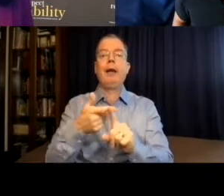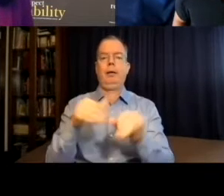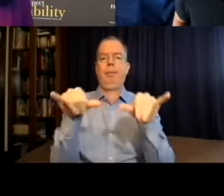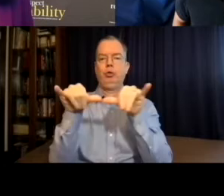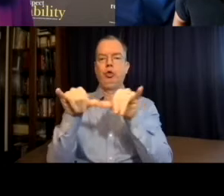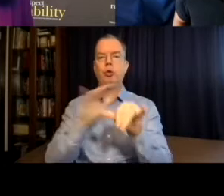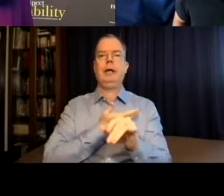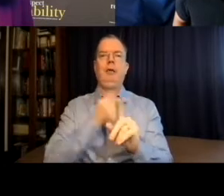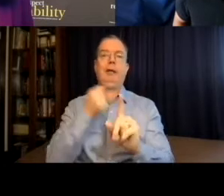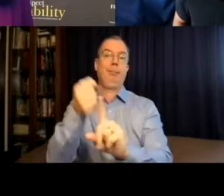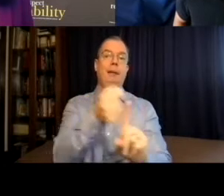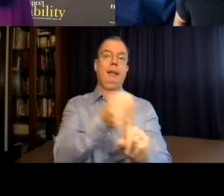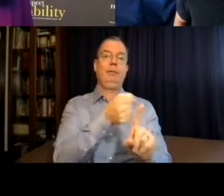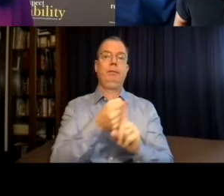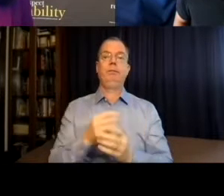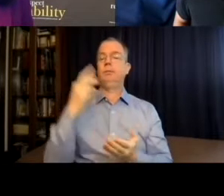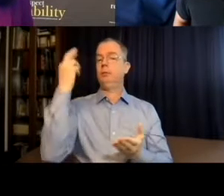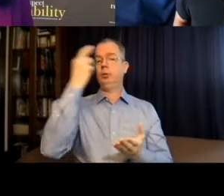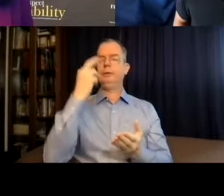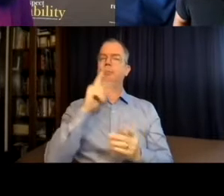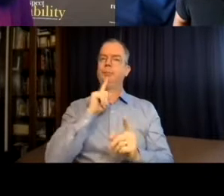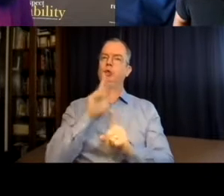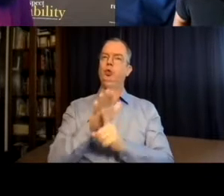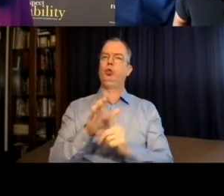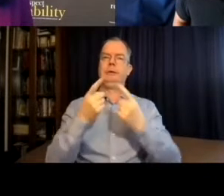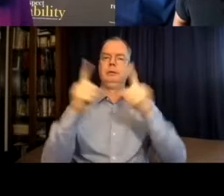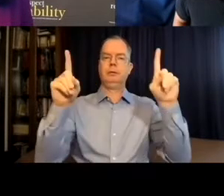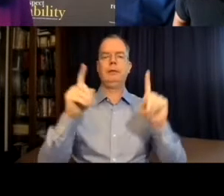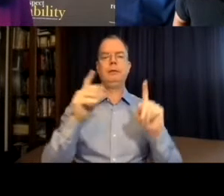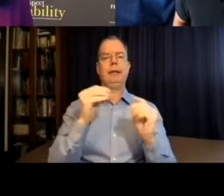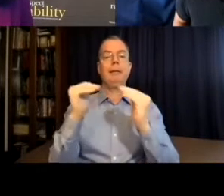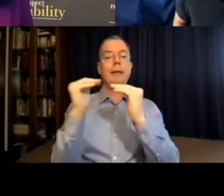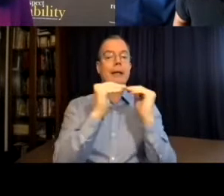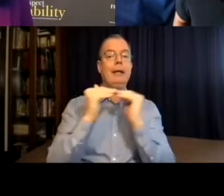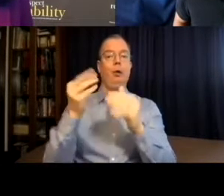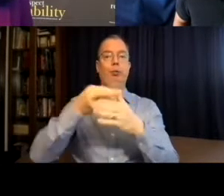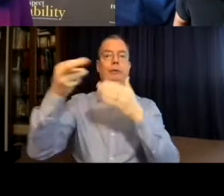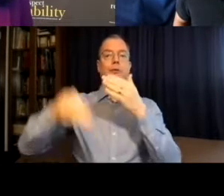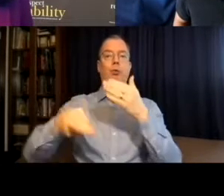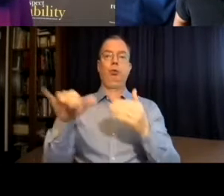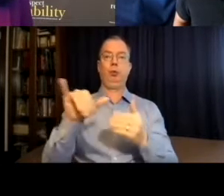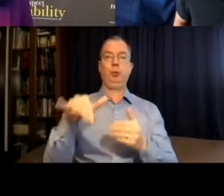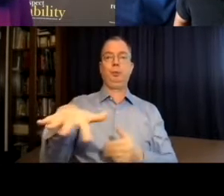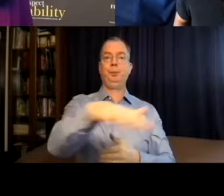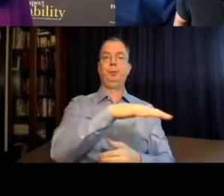impact and measuring that impact to ensure effective and equitable outcomes.